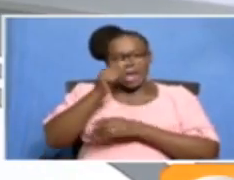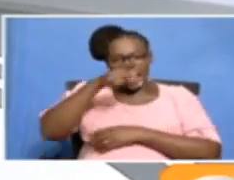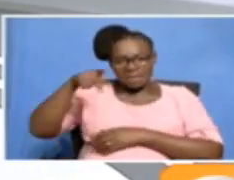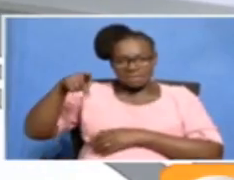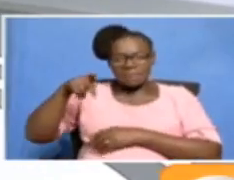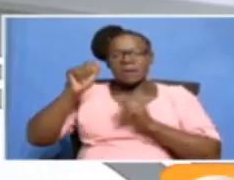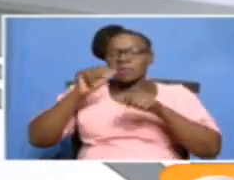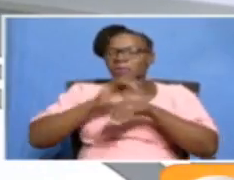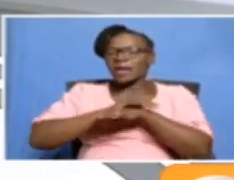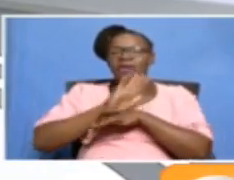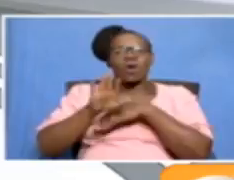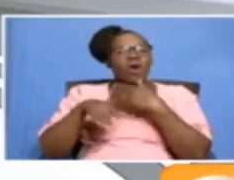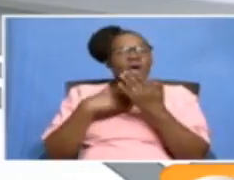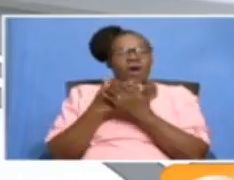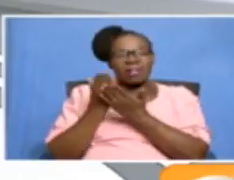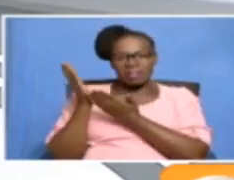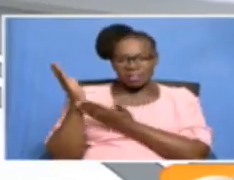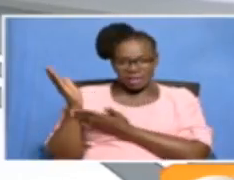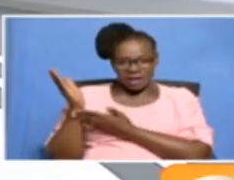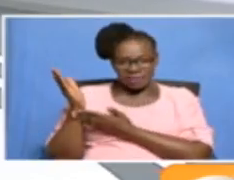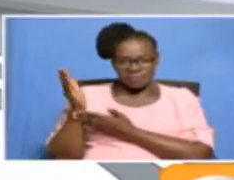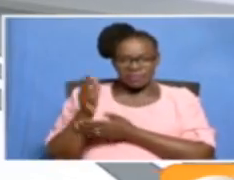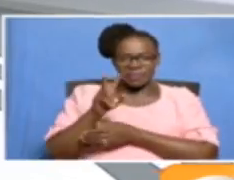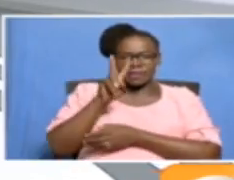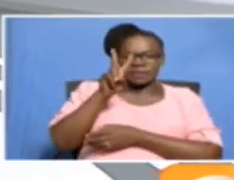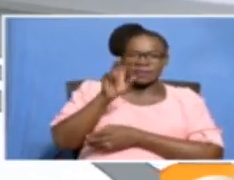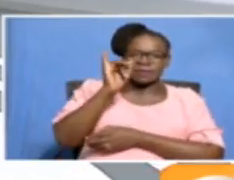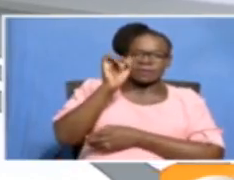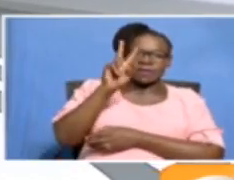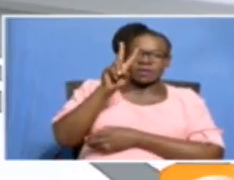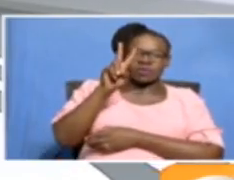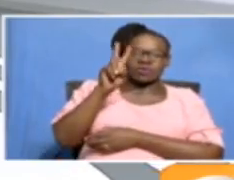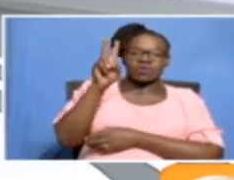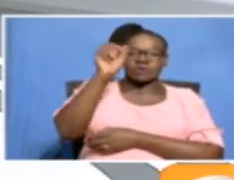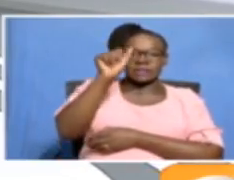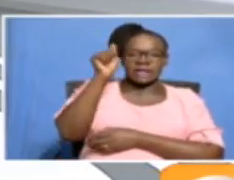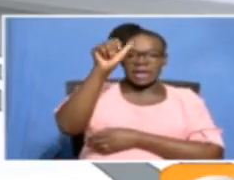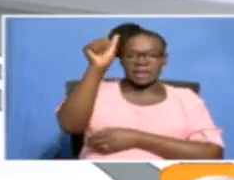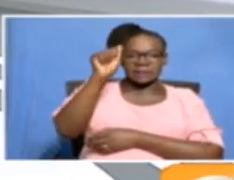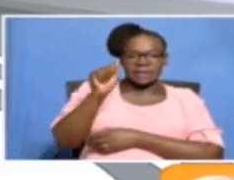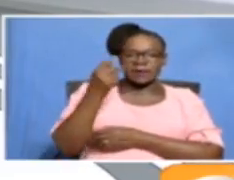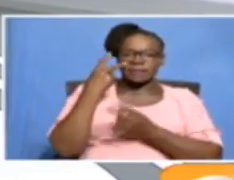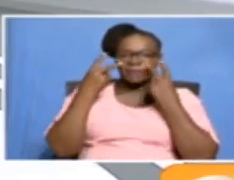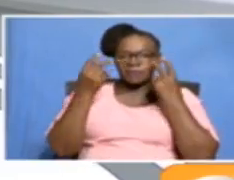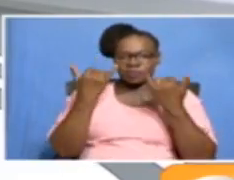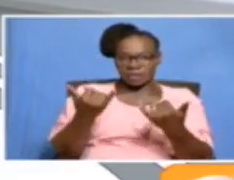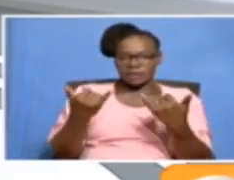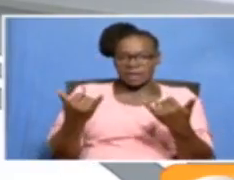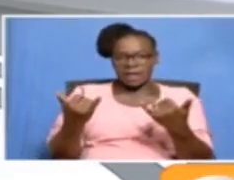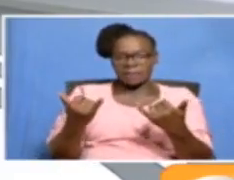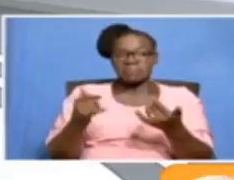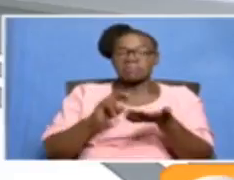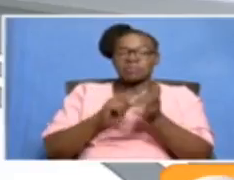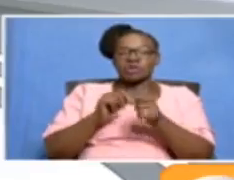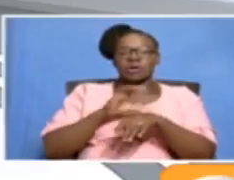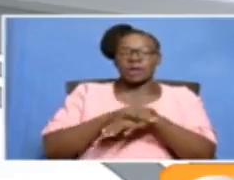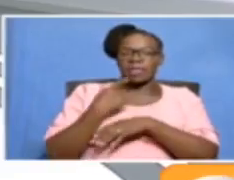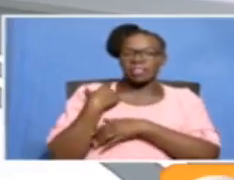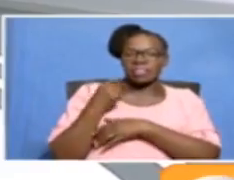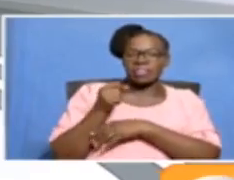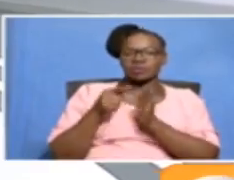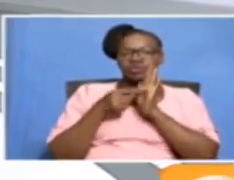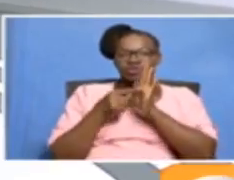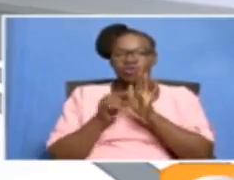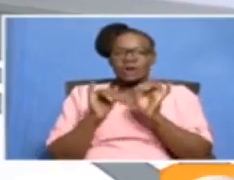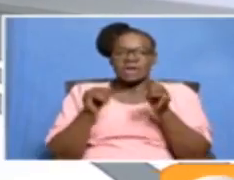where you can get all of it. And then once you download it, this is exactly what it looks like on your phone. You can get all the latest shows and news.